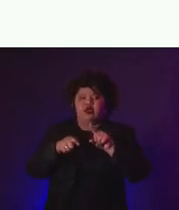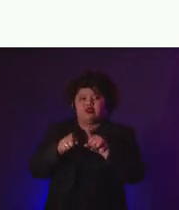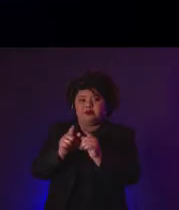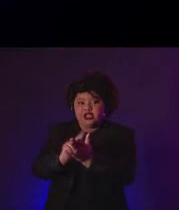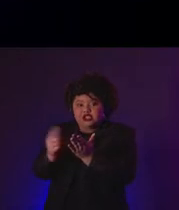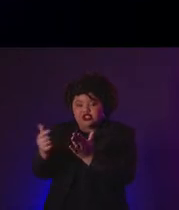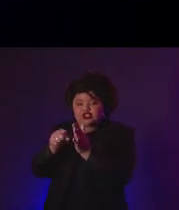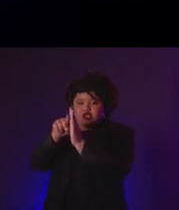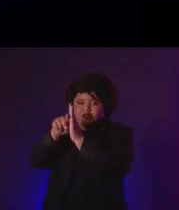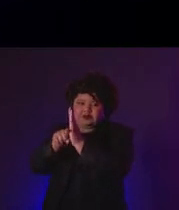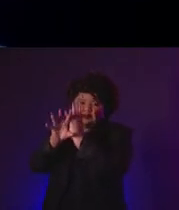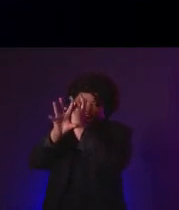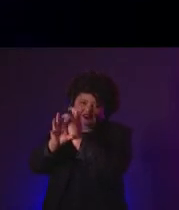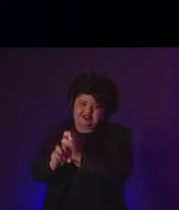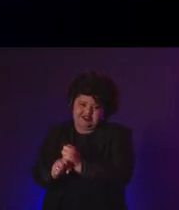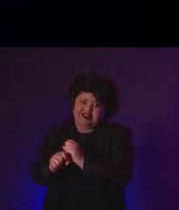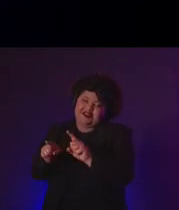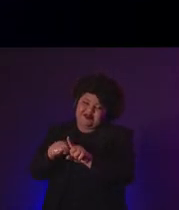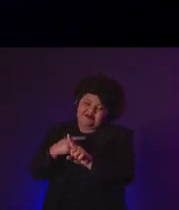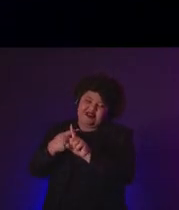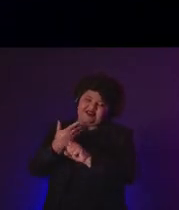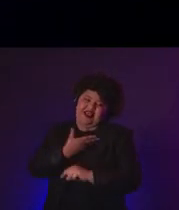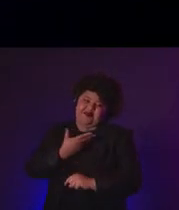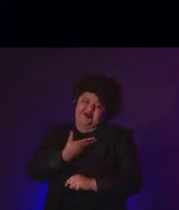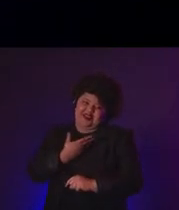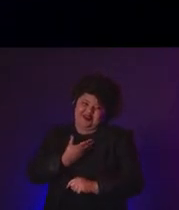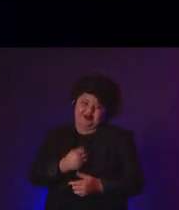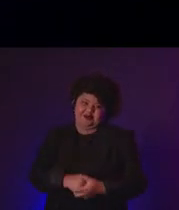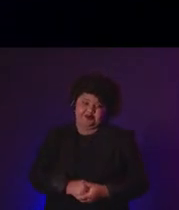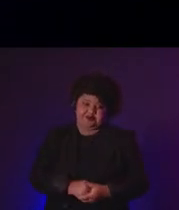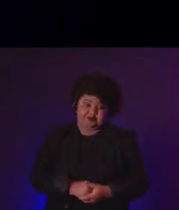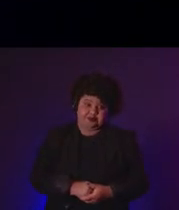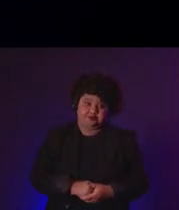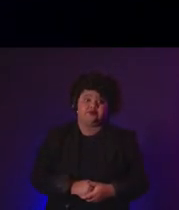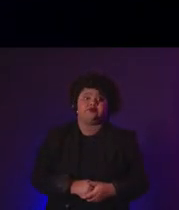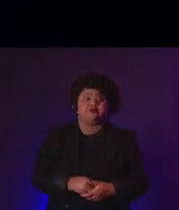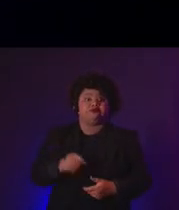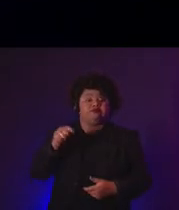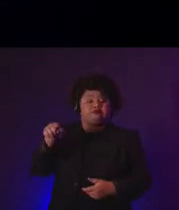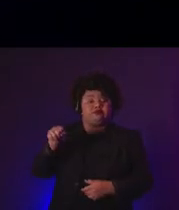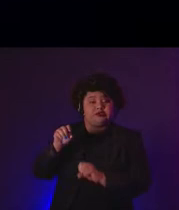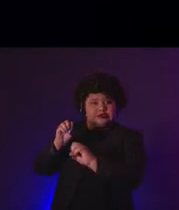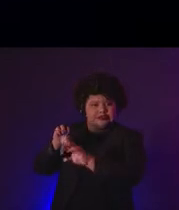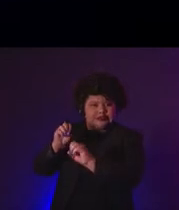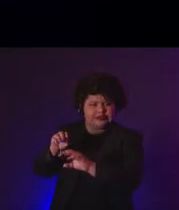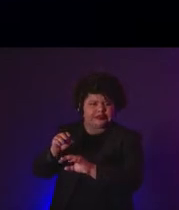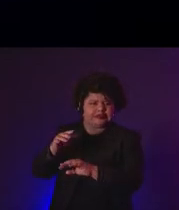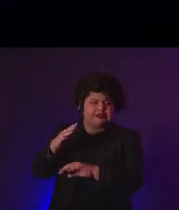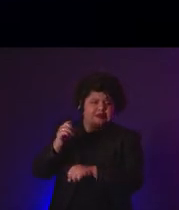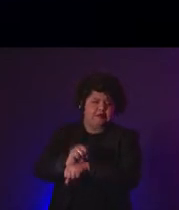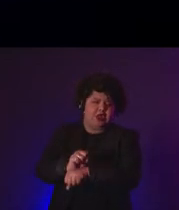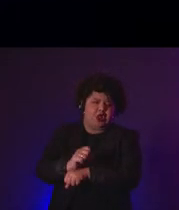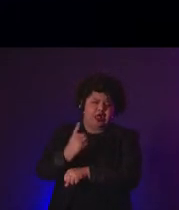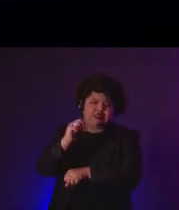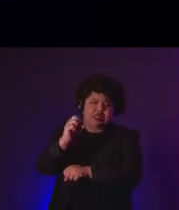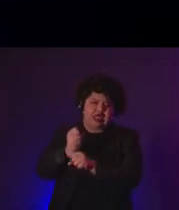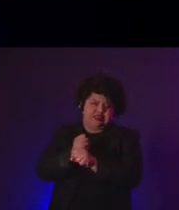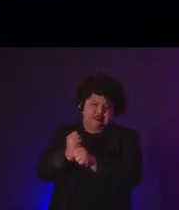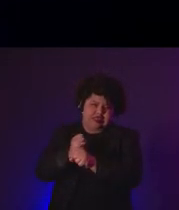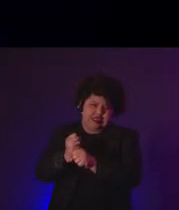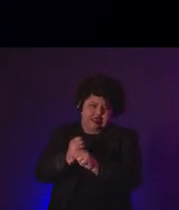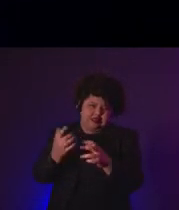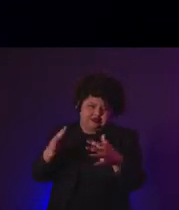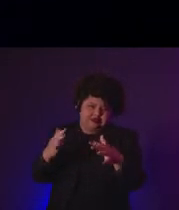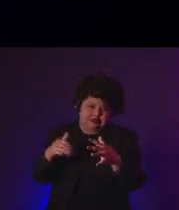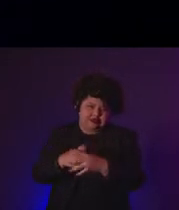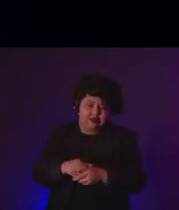my friend. Phil Meyer stopped teaching classes at the University of North Carolina more than a decade ago, but his impact on students here continues to this